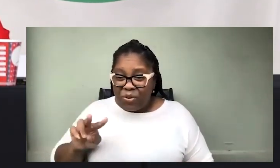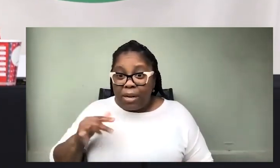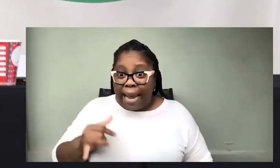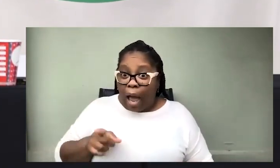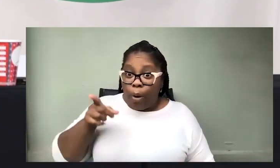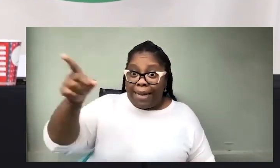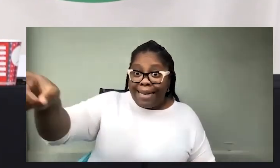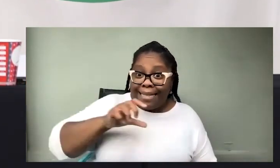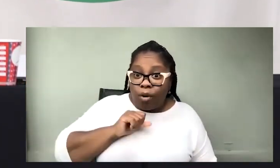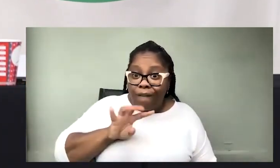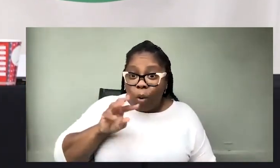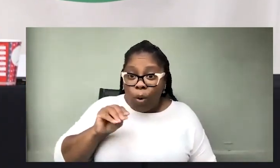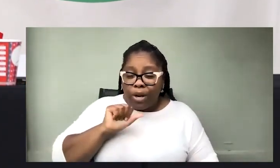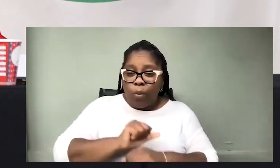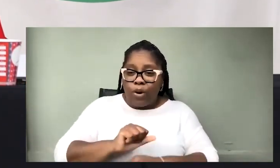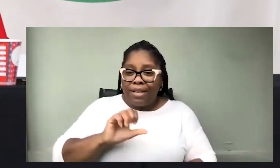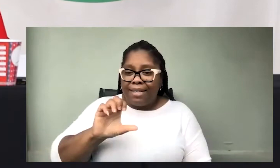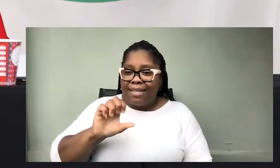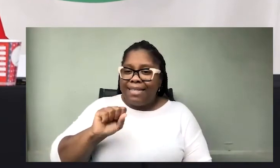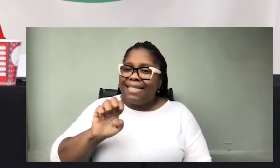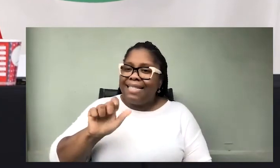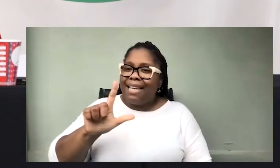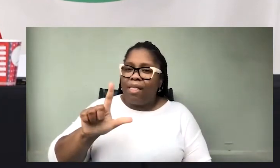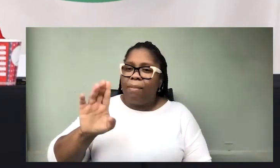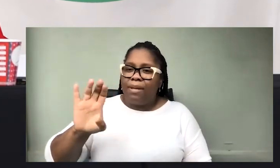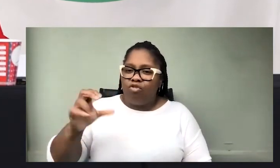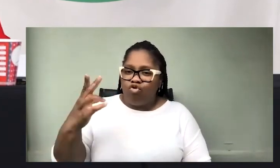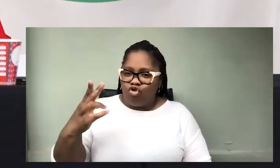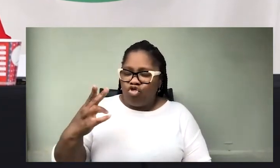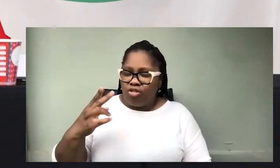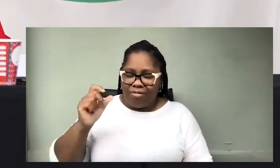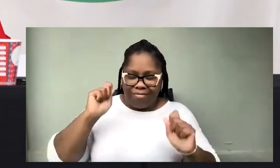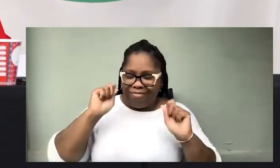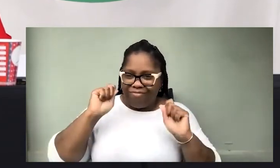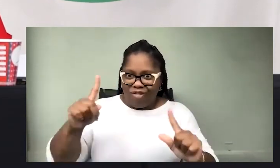40, working at Seal Beach, so that is quite a surprise.